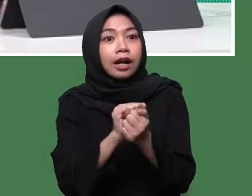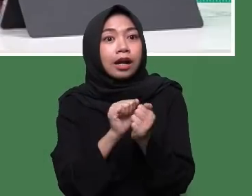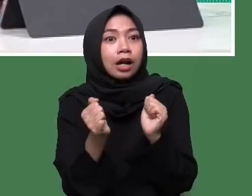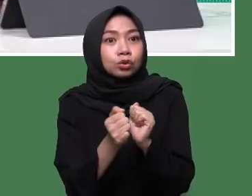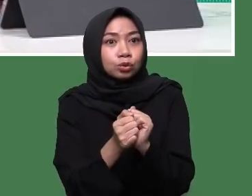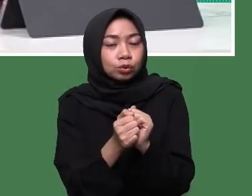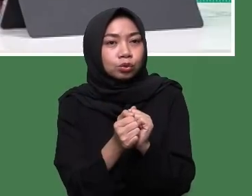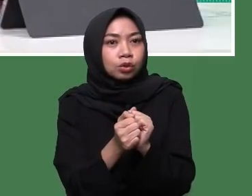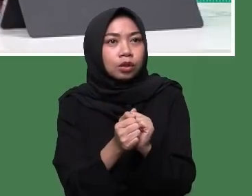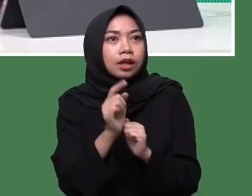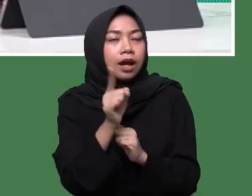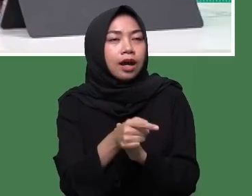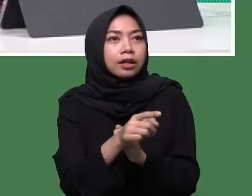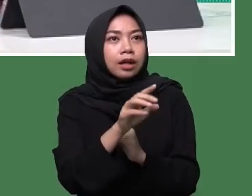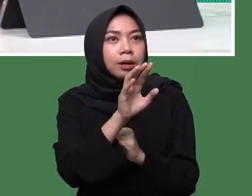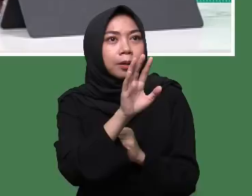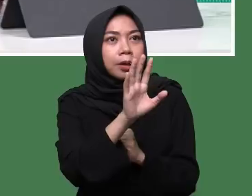are